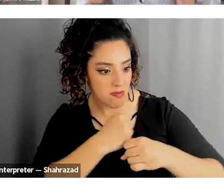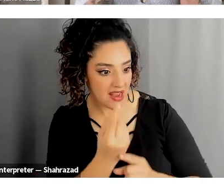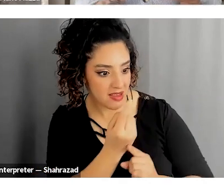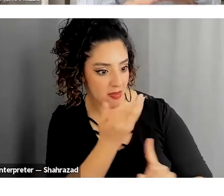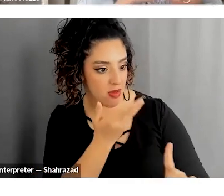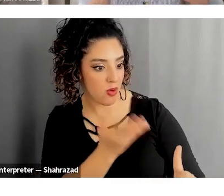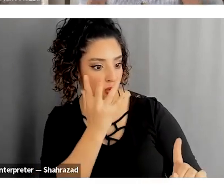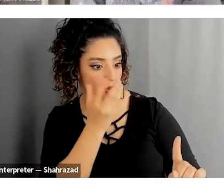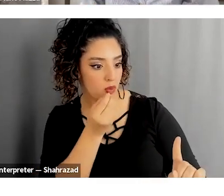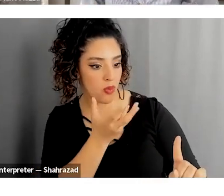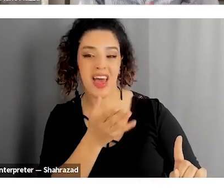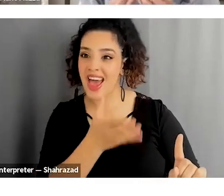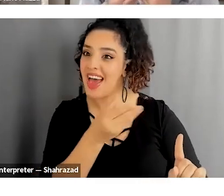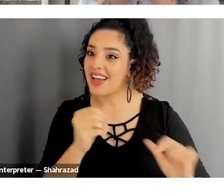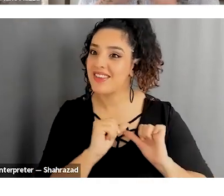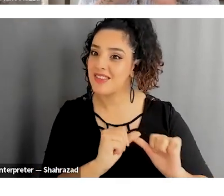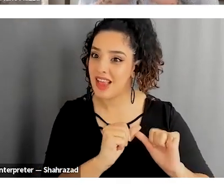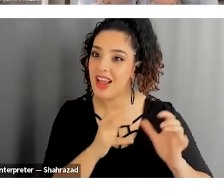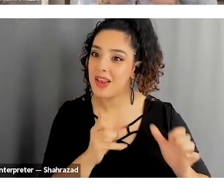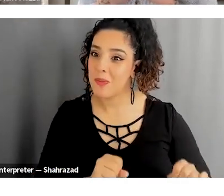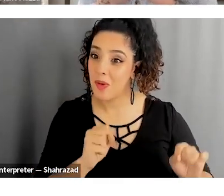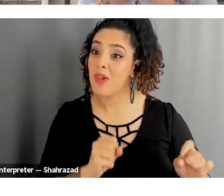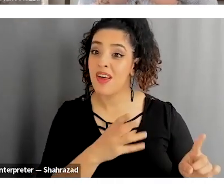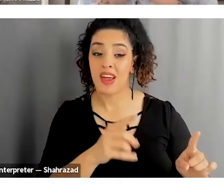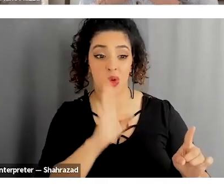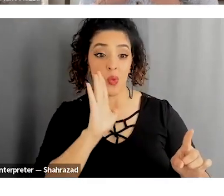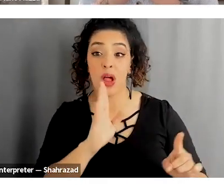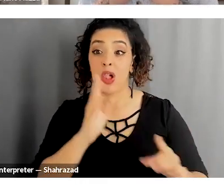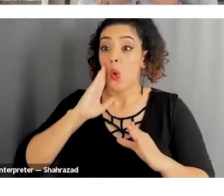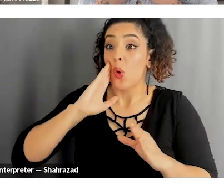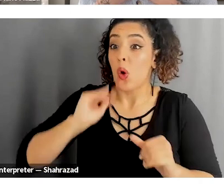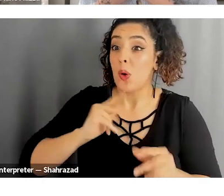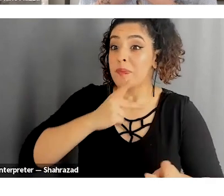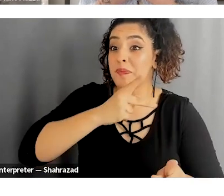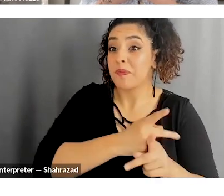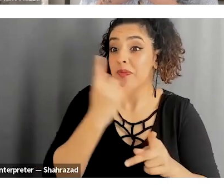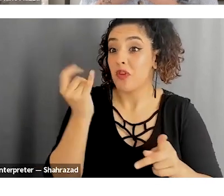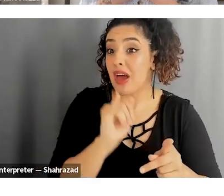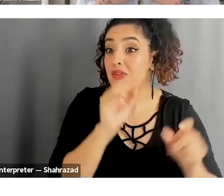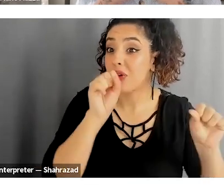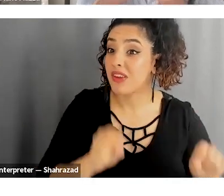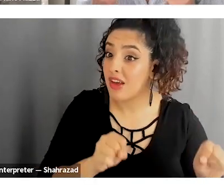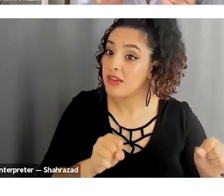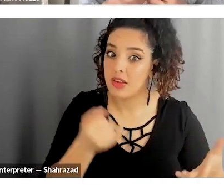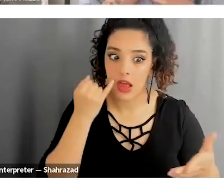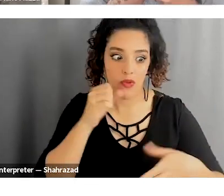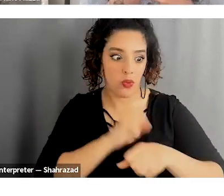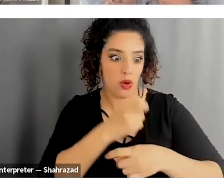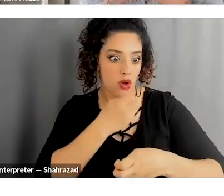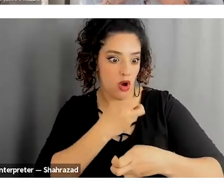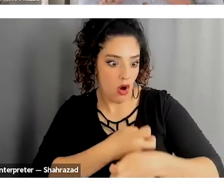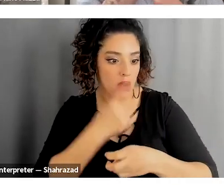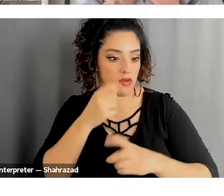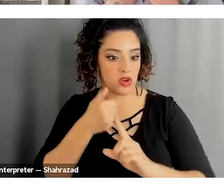really is sustainable. But the hope is that you would keep it forever, right? Like when you've worked that hard on creating something, it's not going to be something